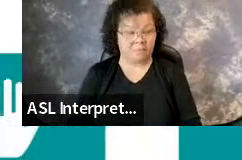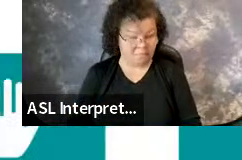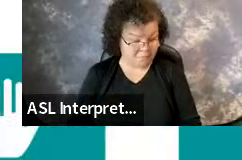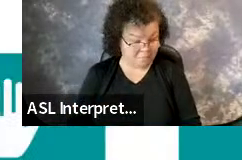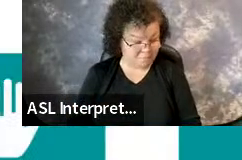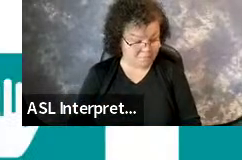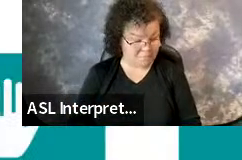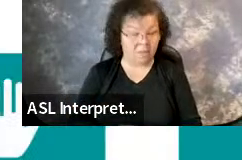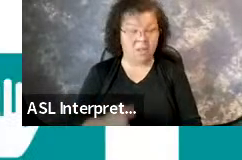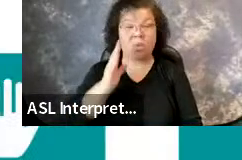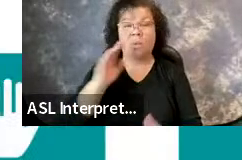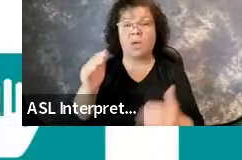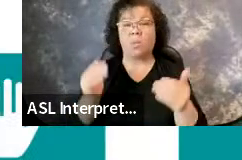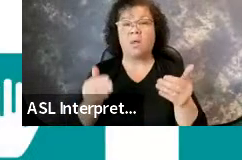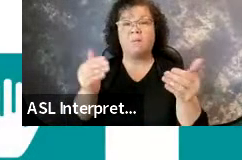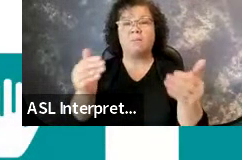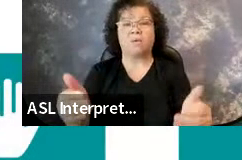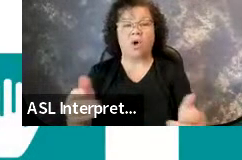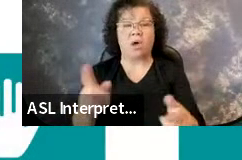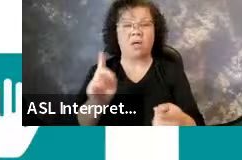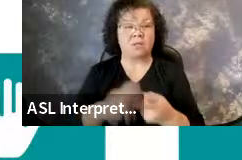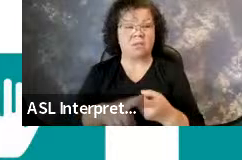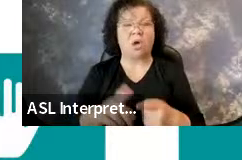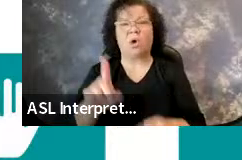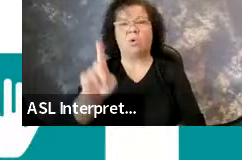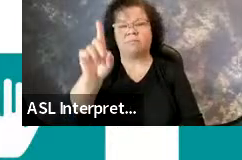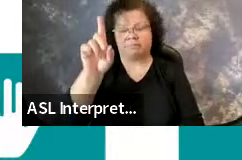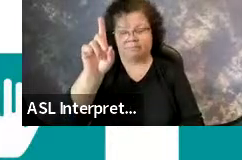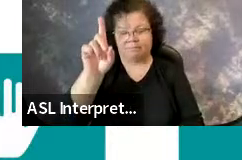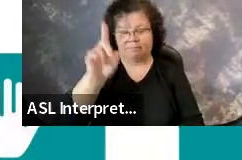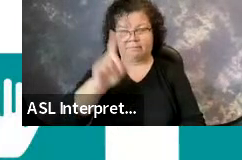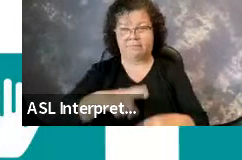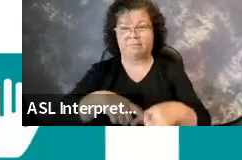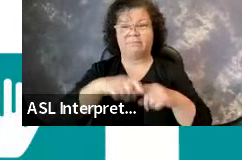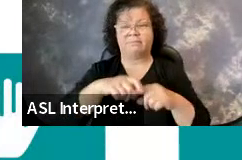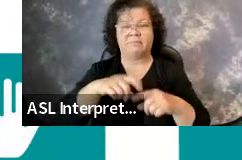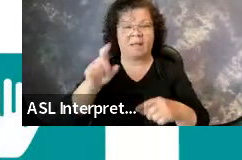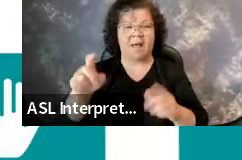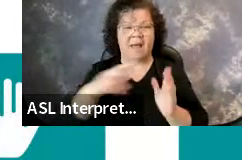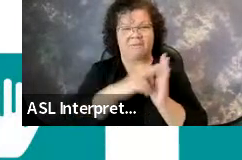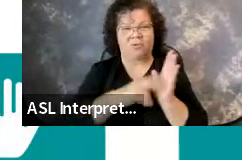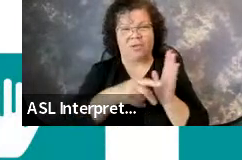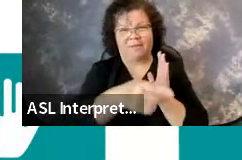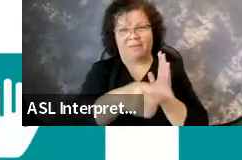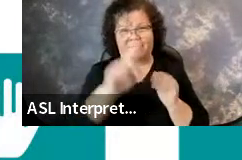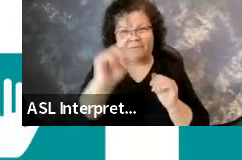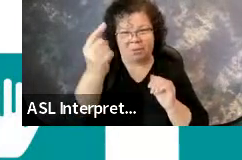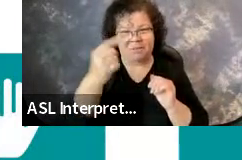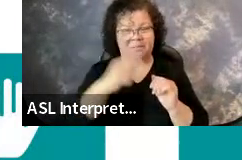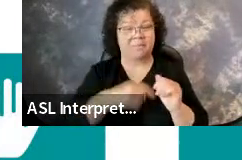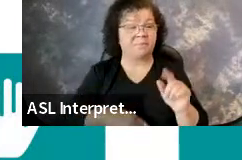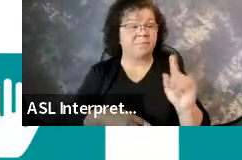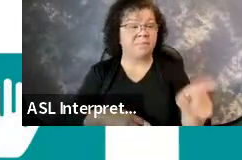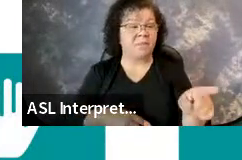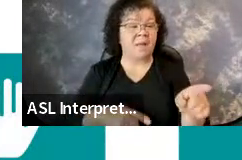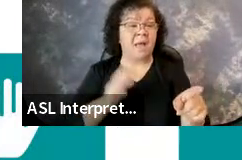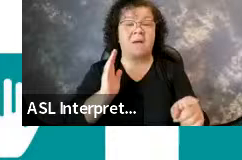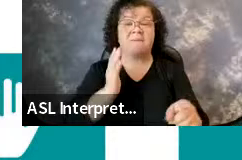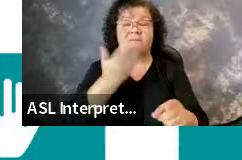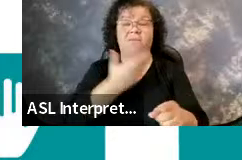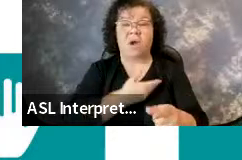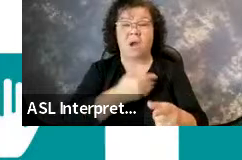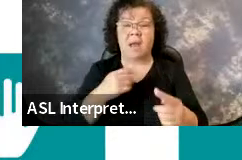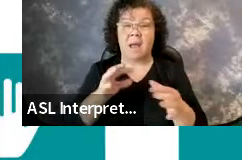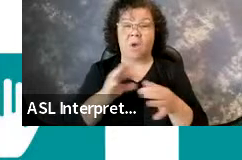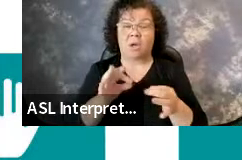going to move on to, oh, I apologize. I'm still need to review the instructions. For our comment instructions